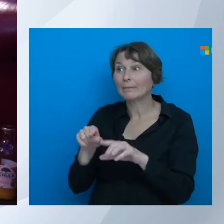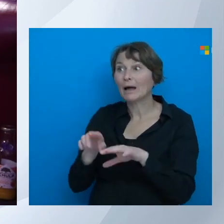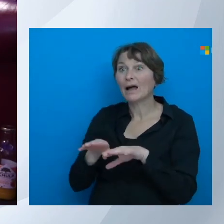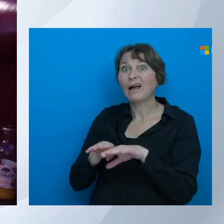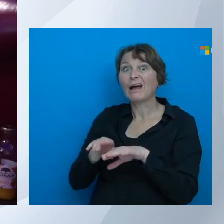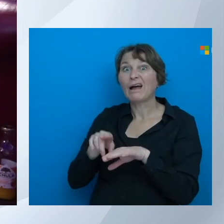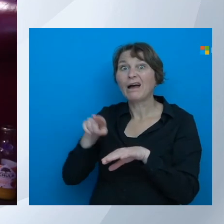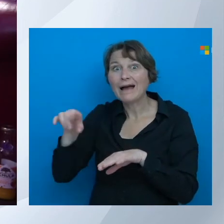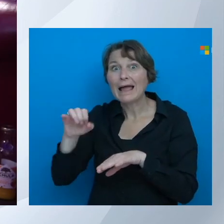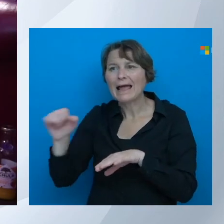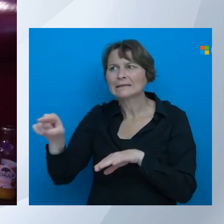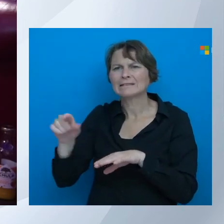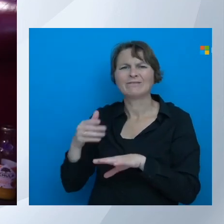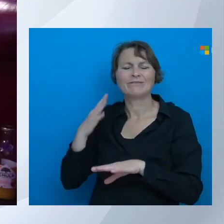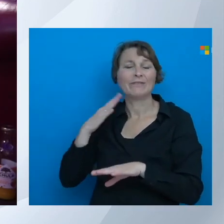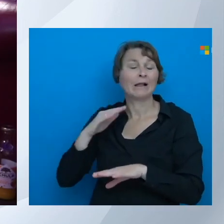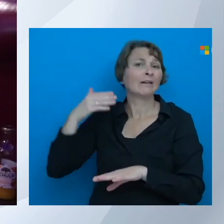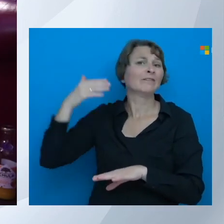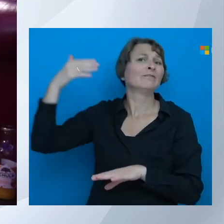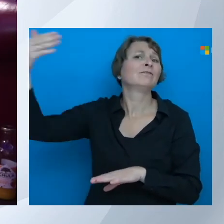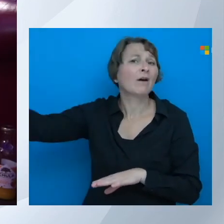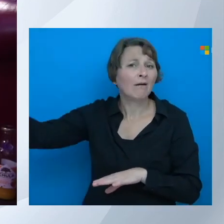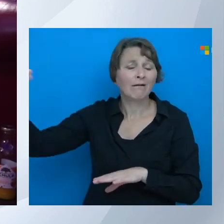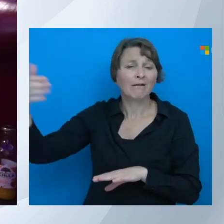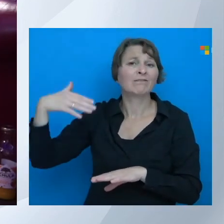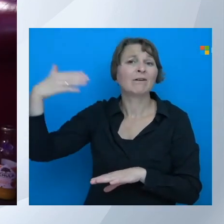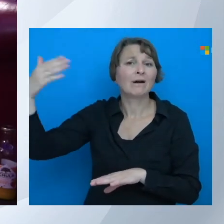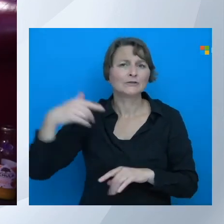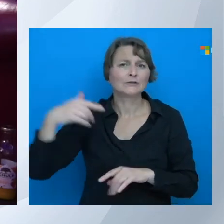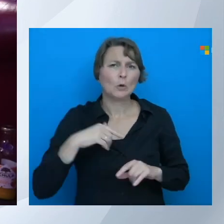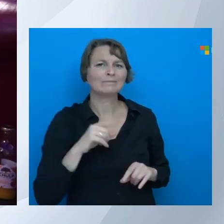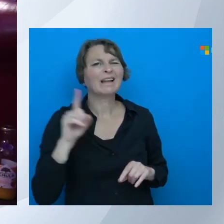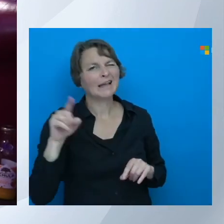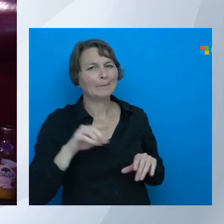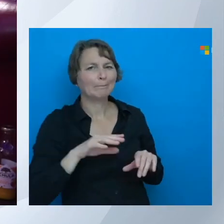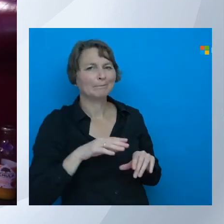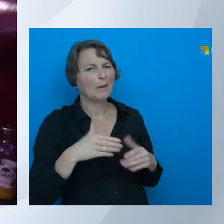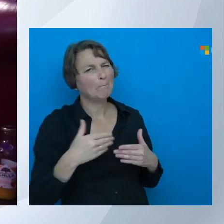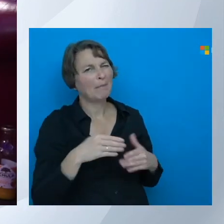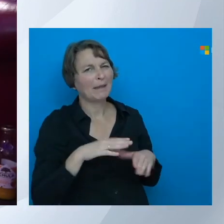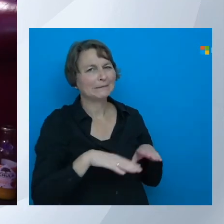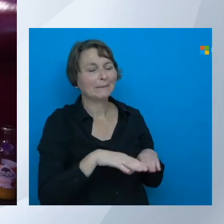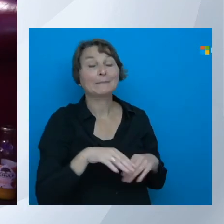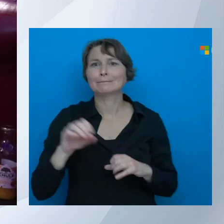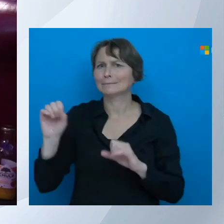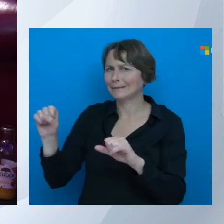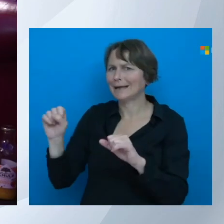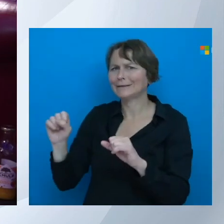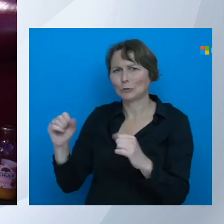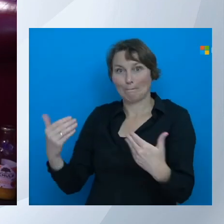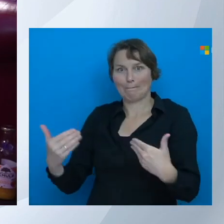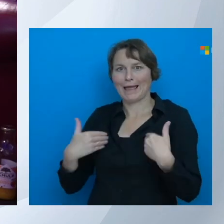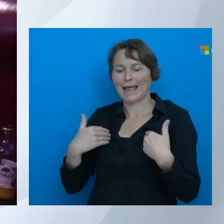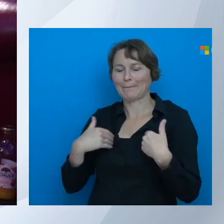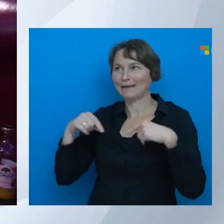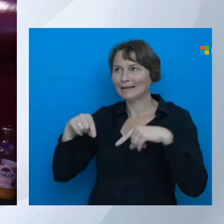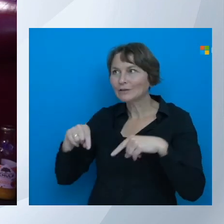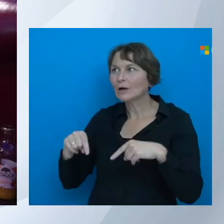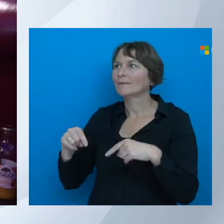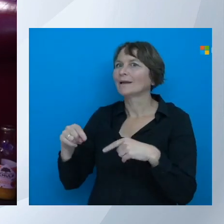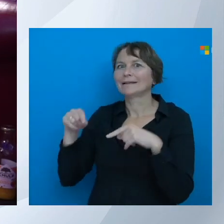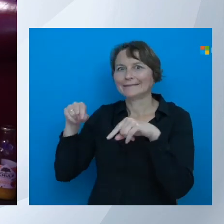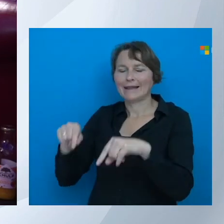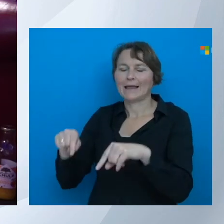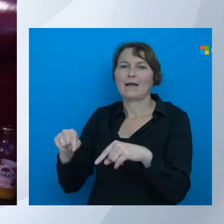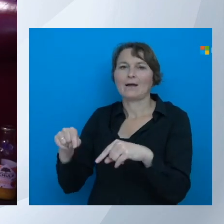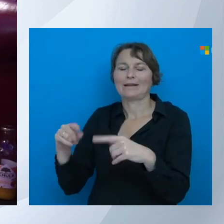Baby steps. Yes, baby steps, going back. So I'm just happy that I figured out Azure DevOps. And